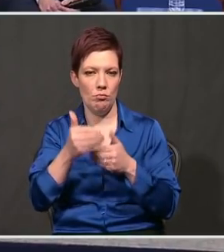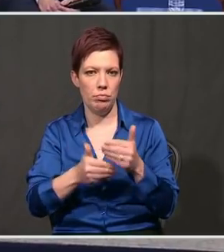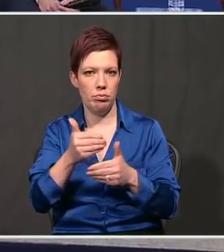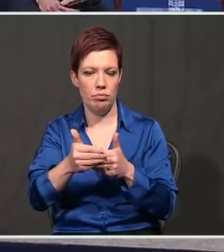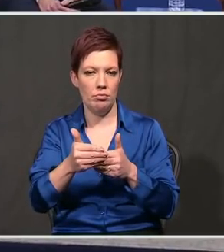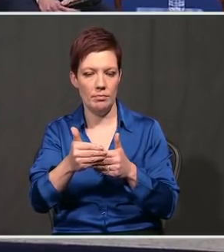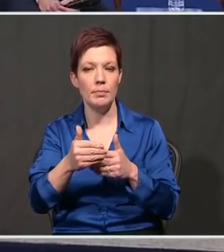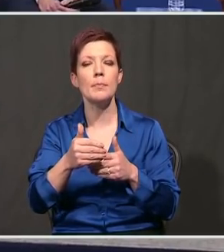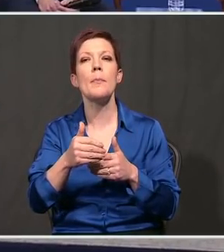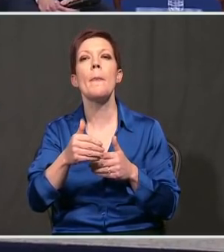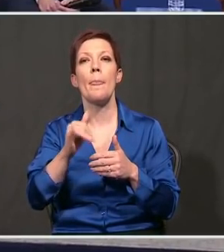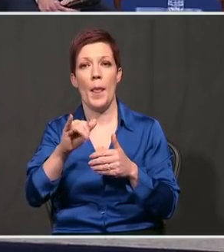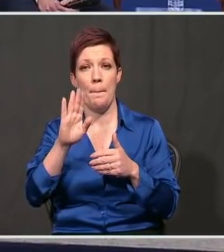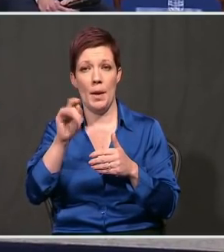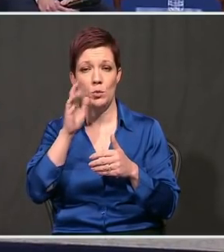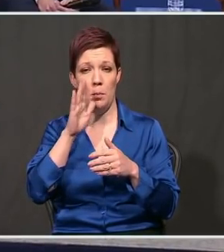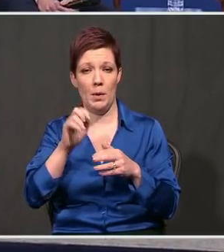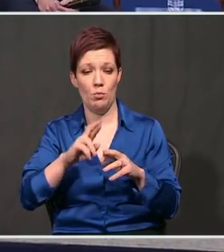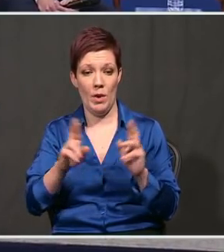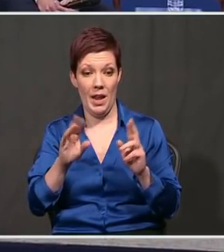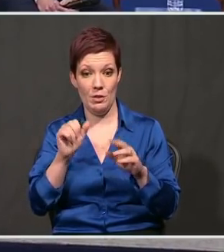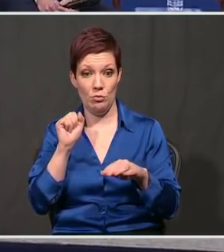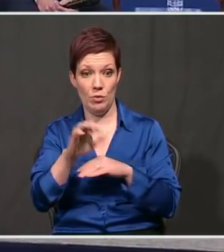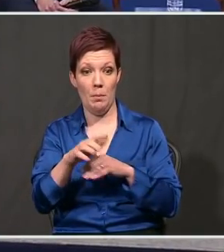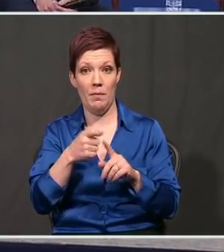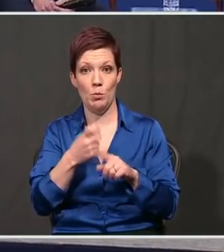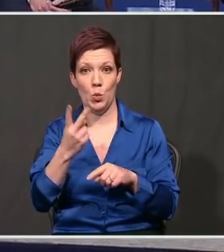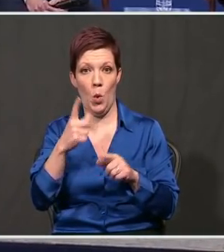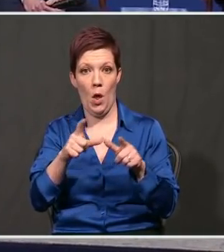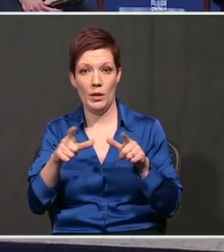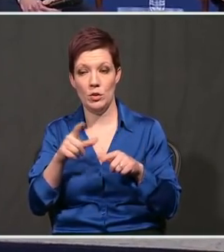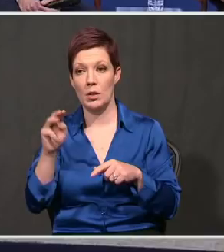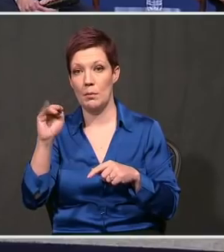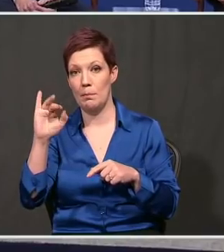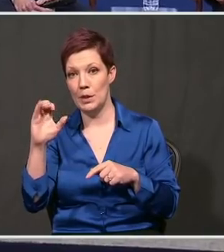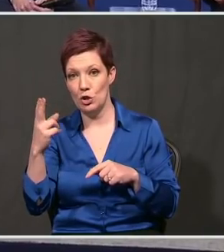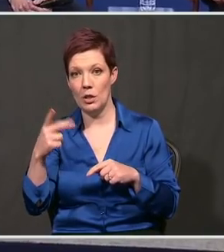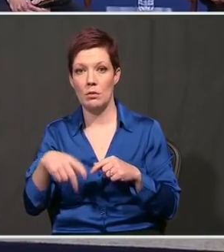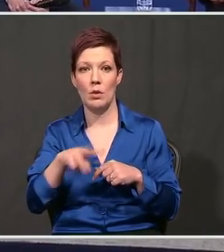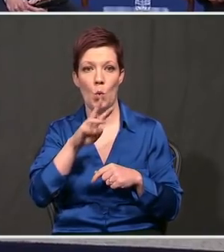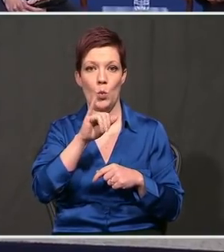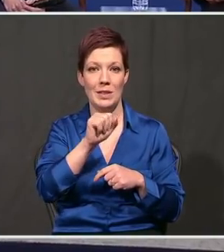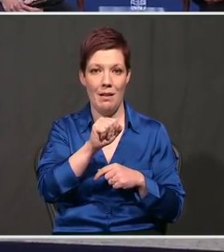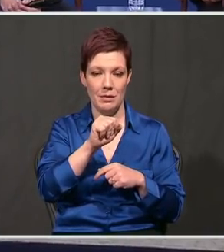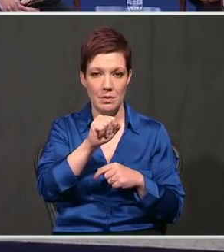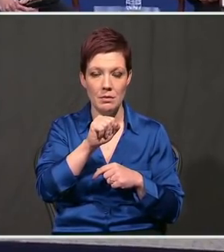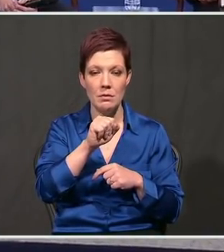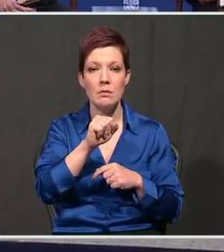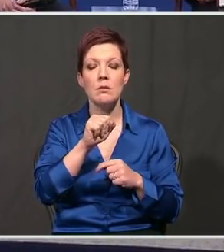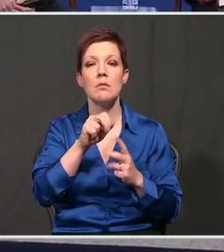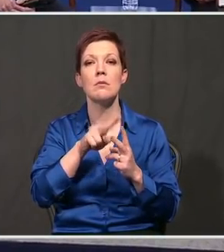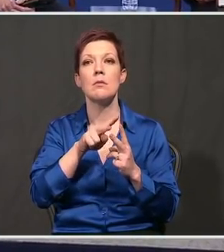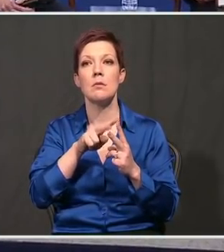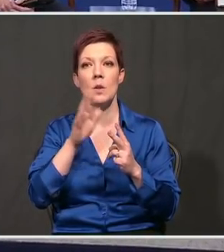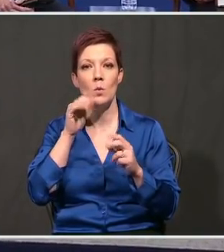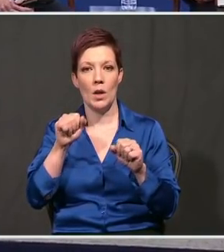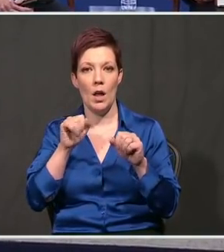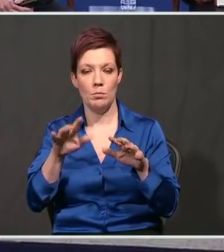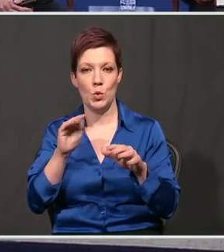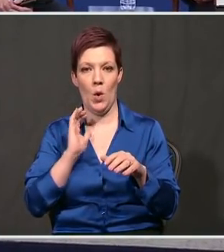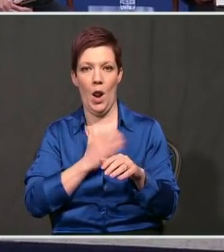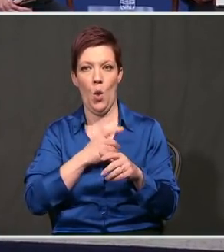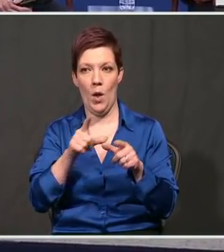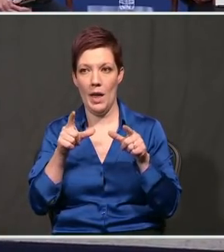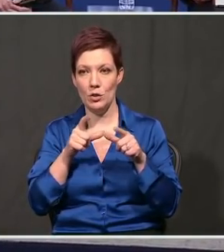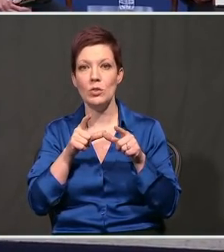be ready. They'll be shipped from two locations, Michigan and Wisconsin. They'll come to our locations at FedEx and also